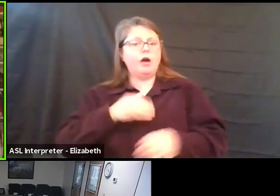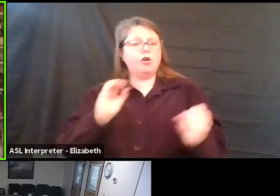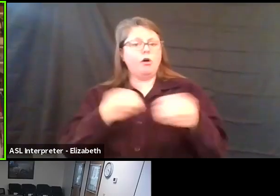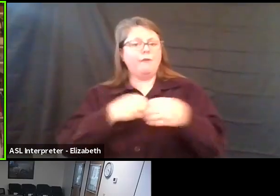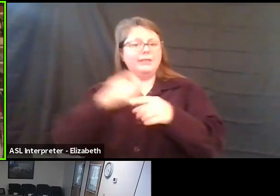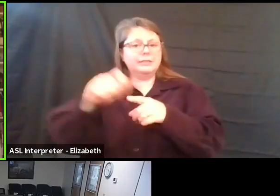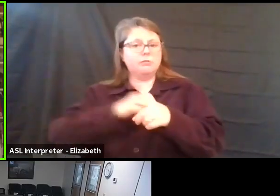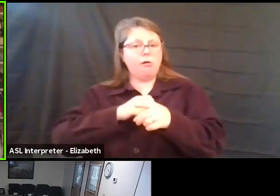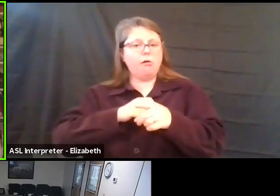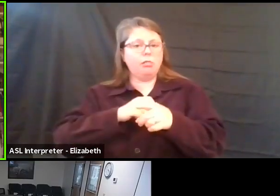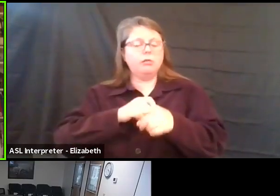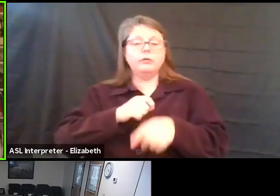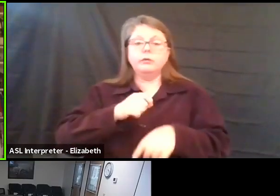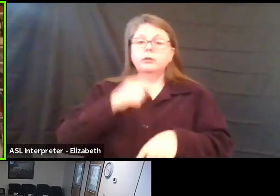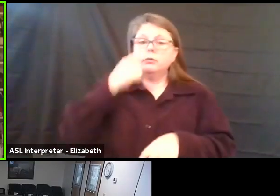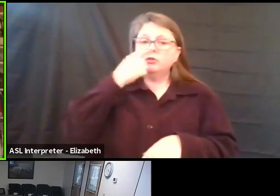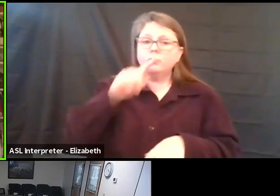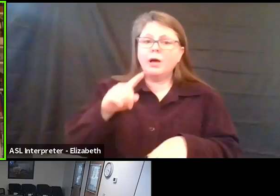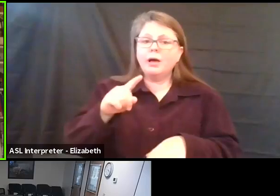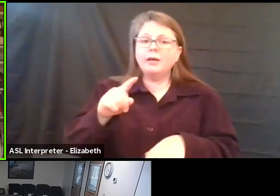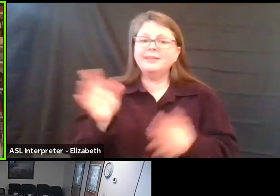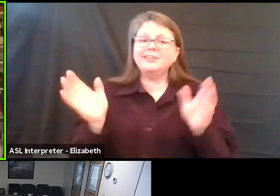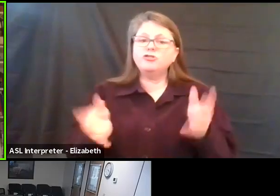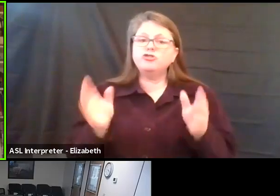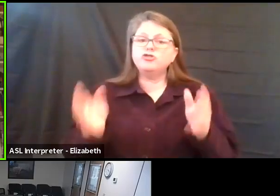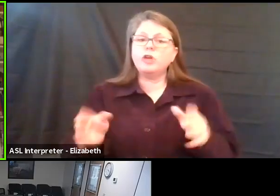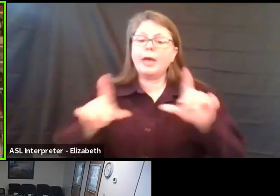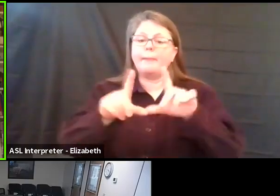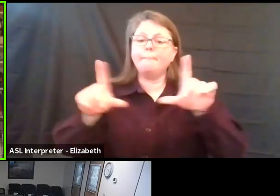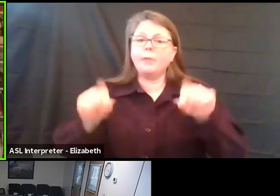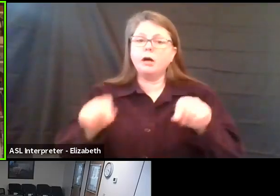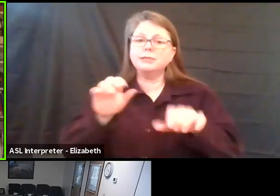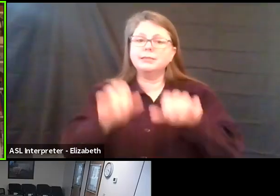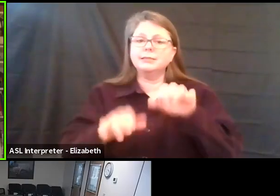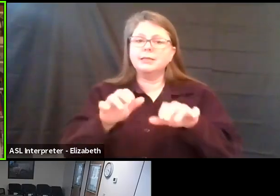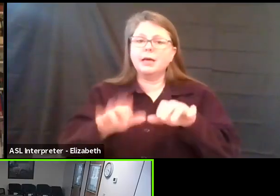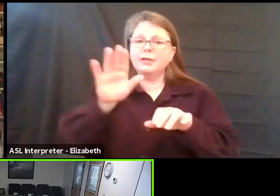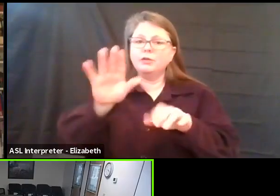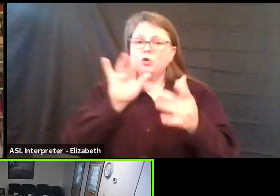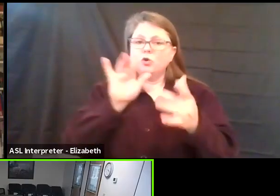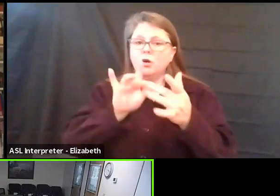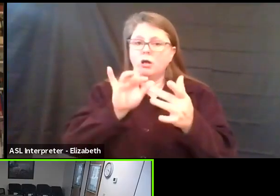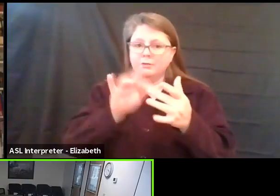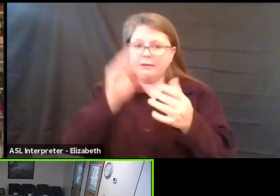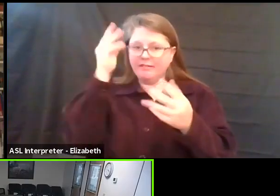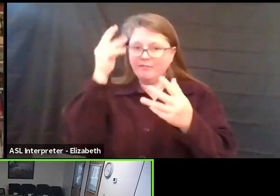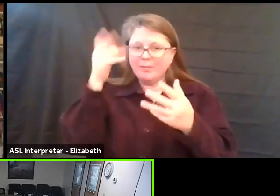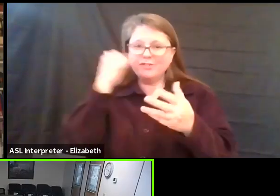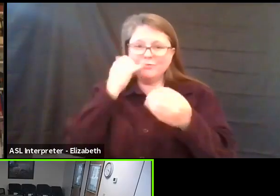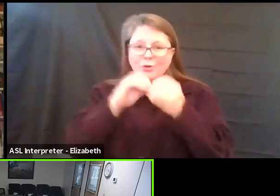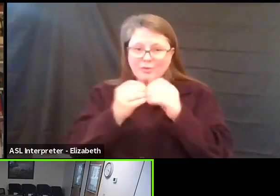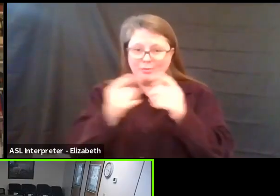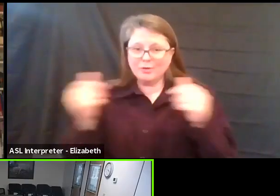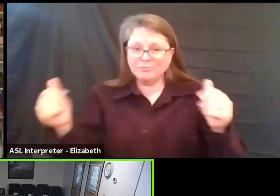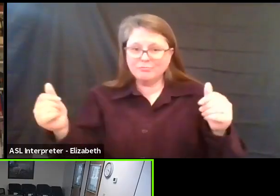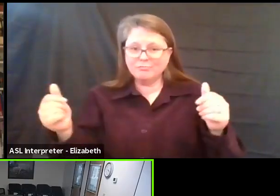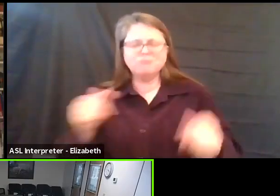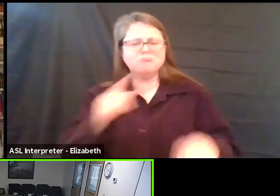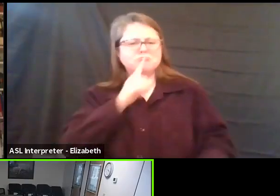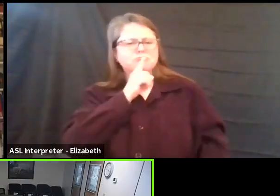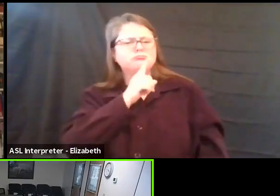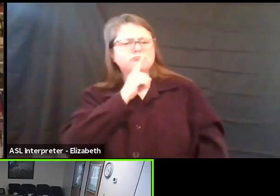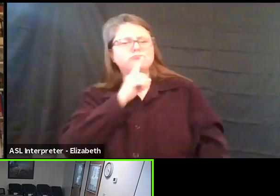type into the chat your contact information? I can. I will do that here